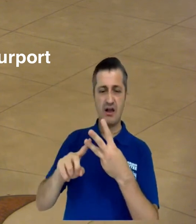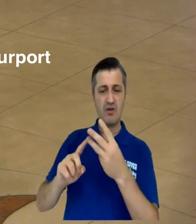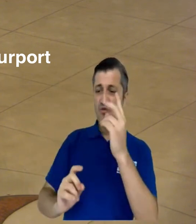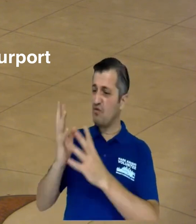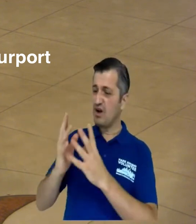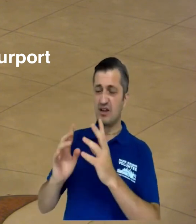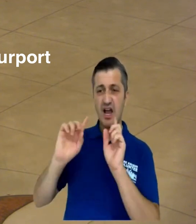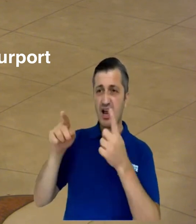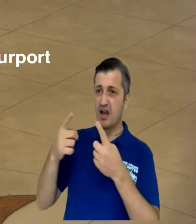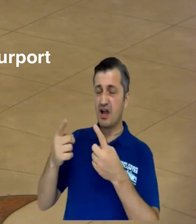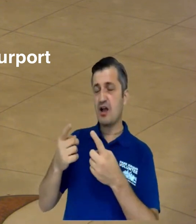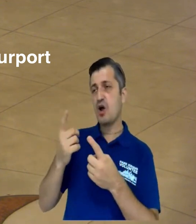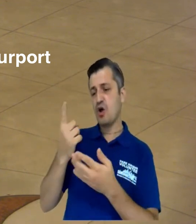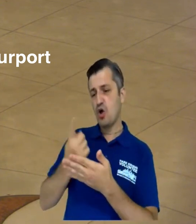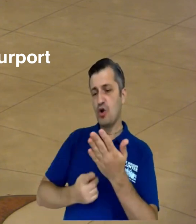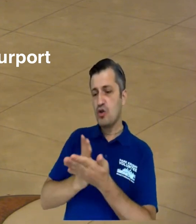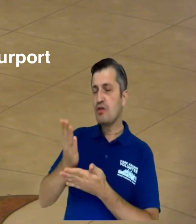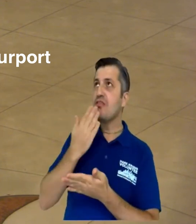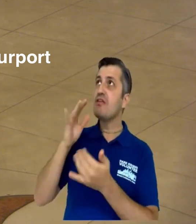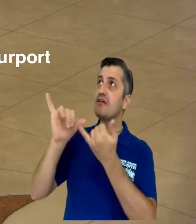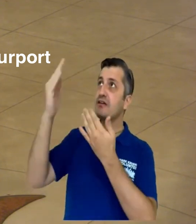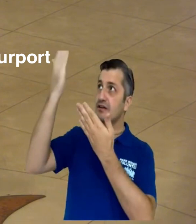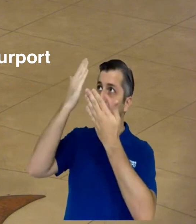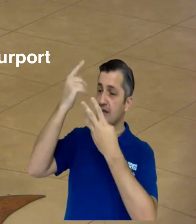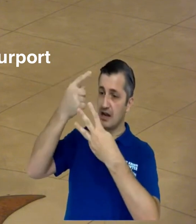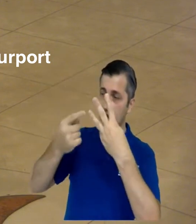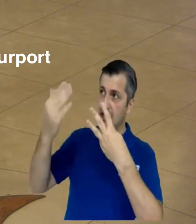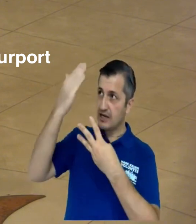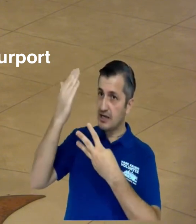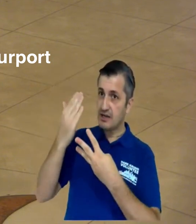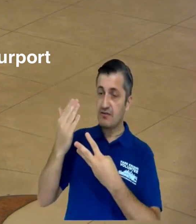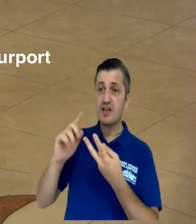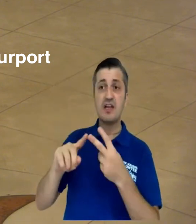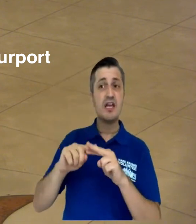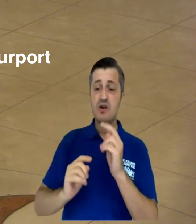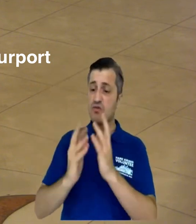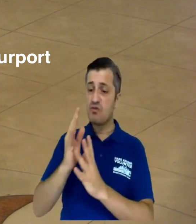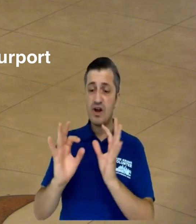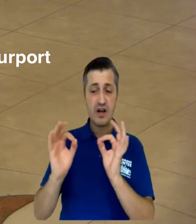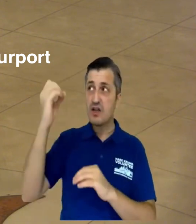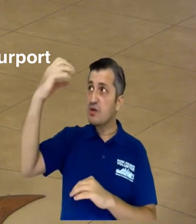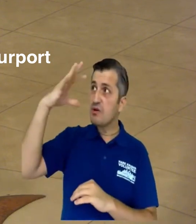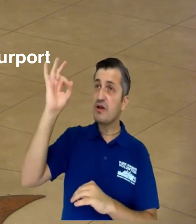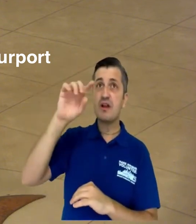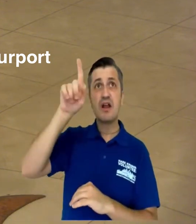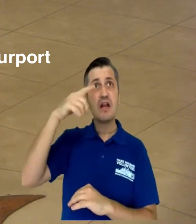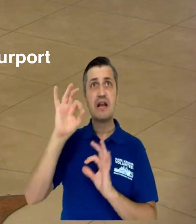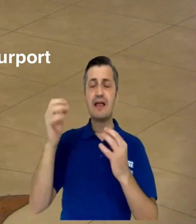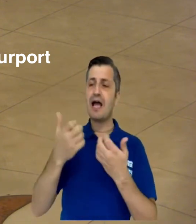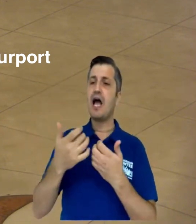the help of the sun, moon, and the fire, no one can live. These are some thoughts to provoke